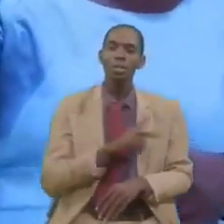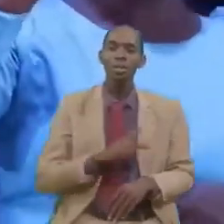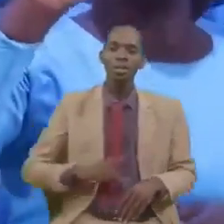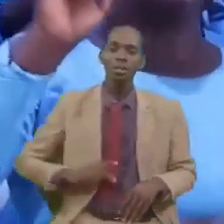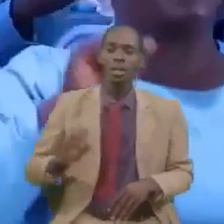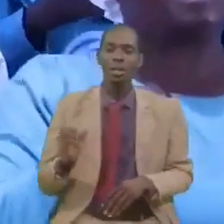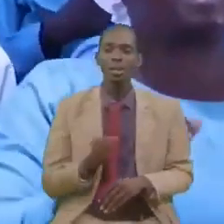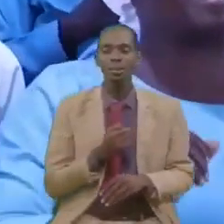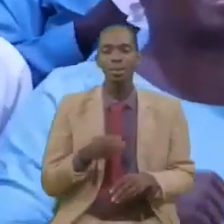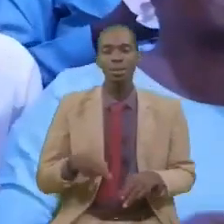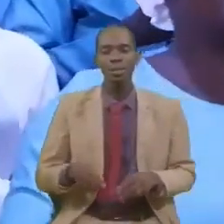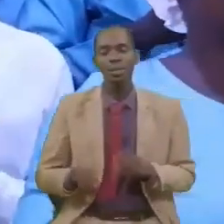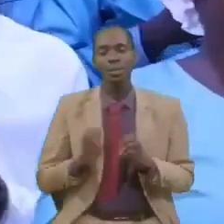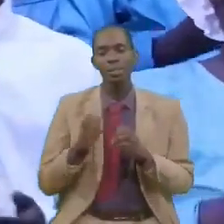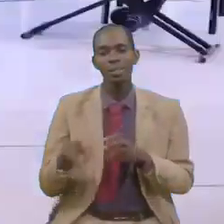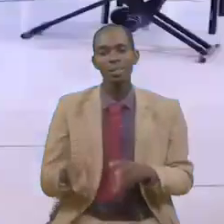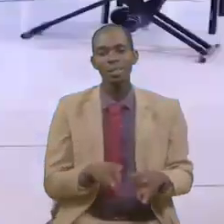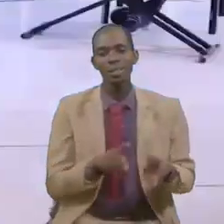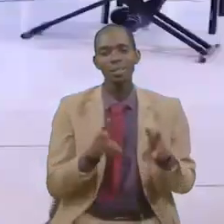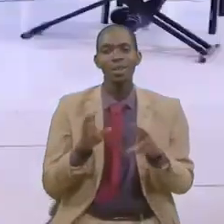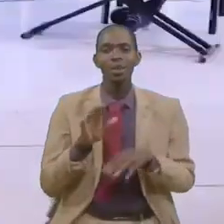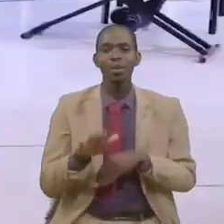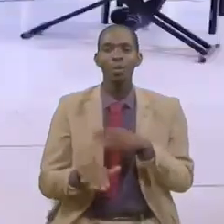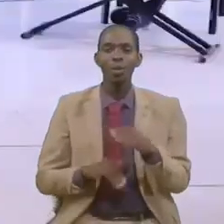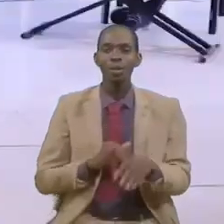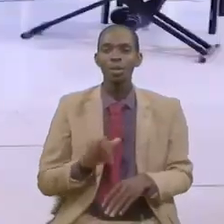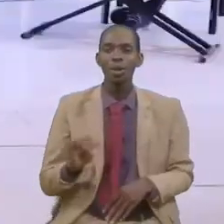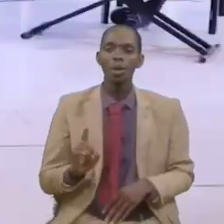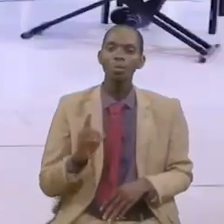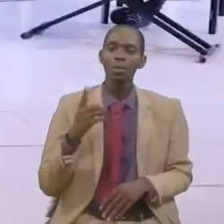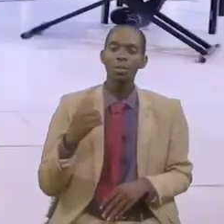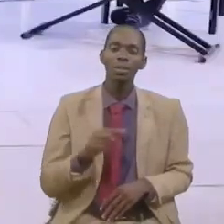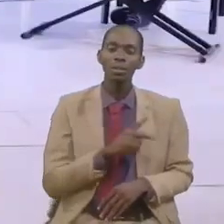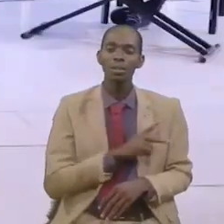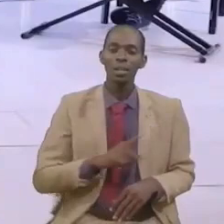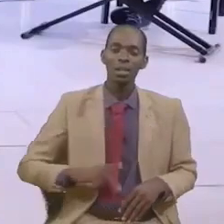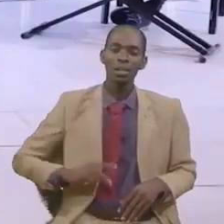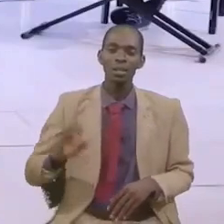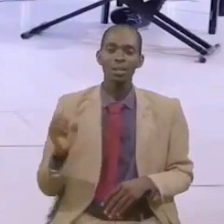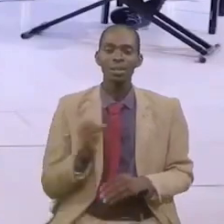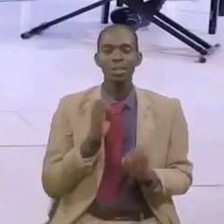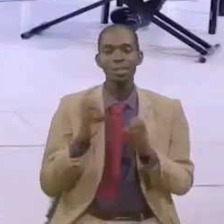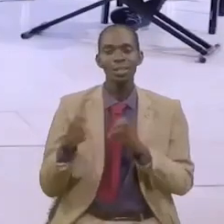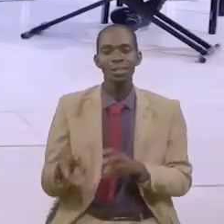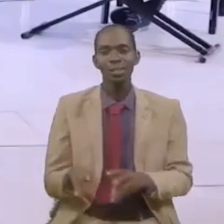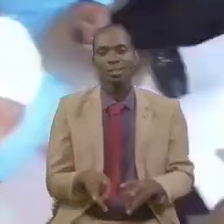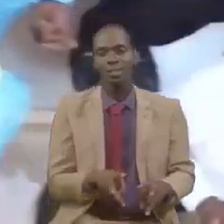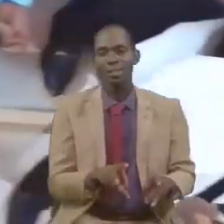Walking up the King's highway.